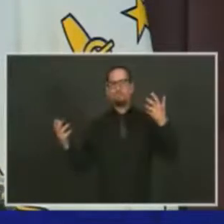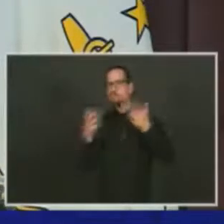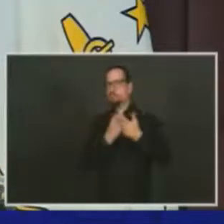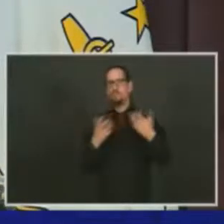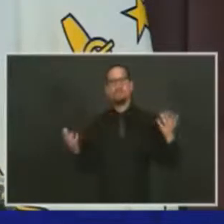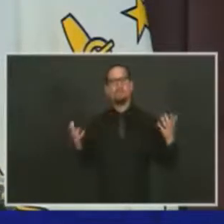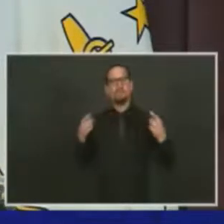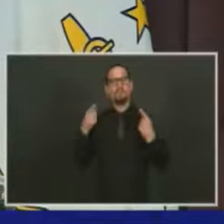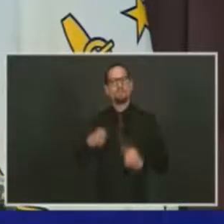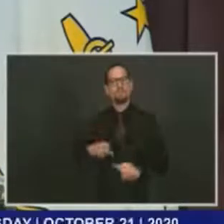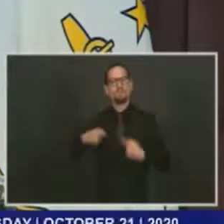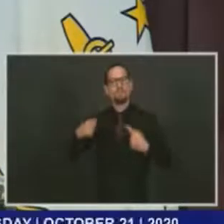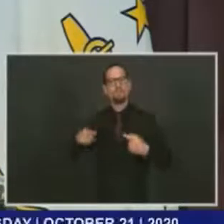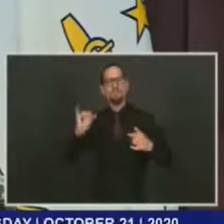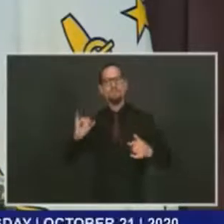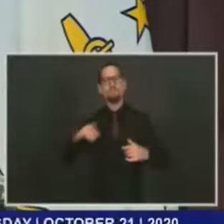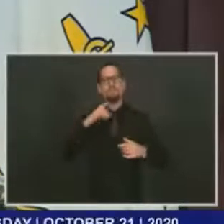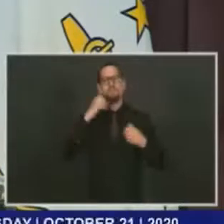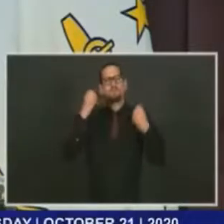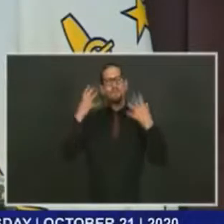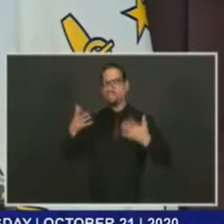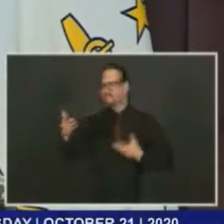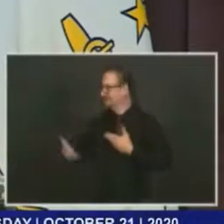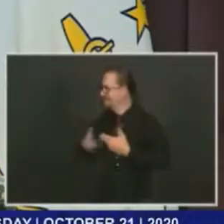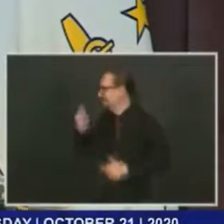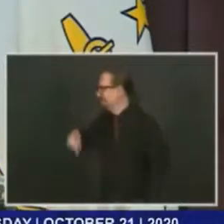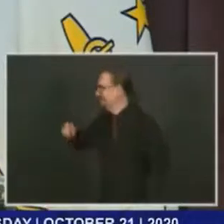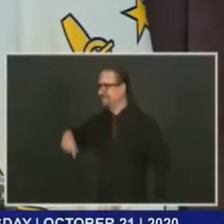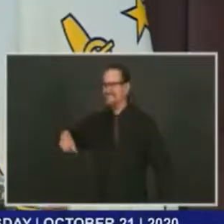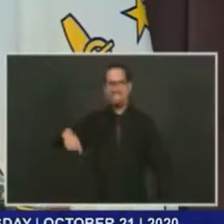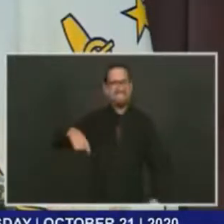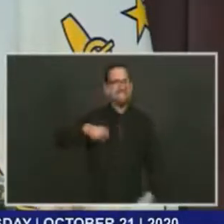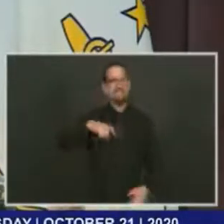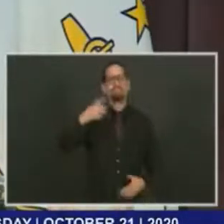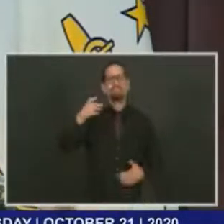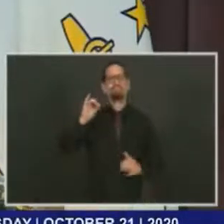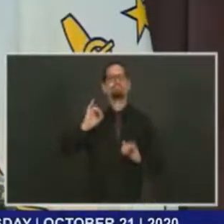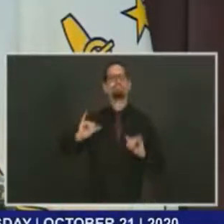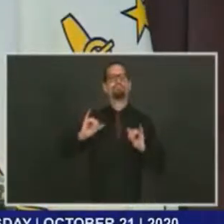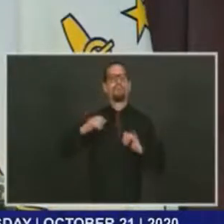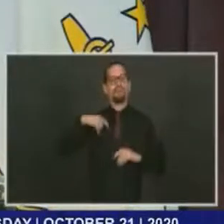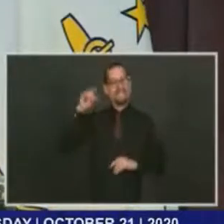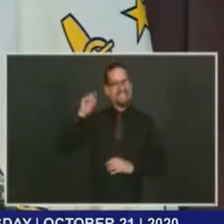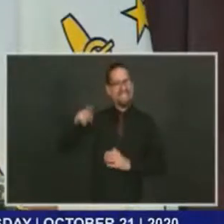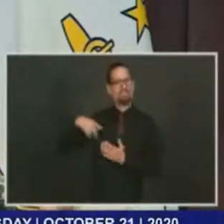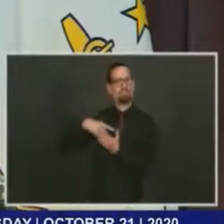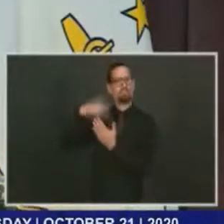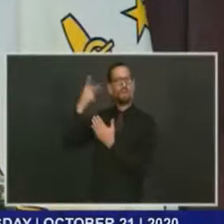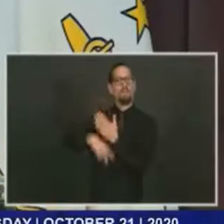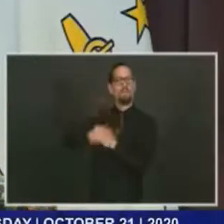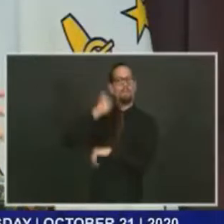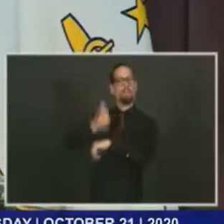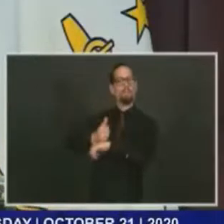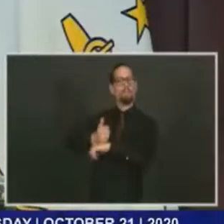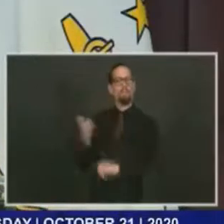people. And they know what they're looking for. And at the same time, we have so many Rhode Islanders who